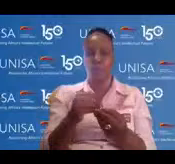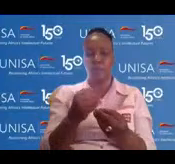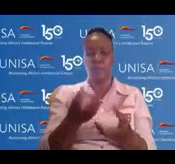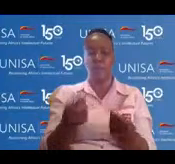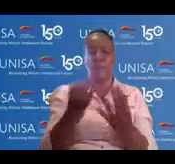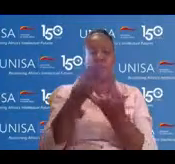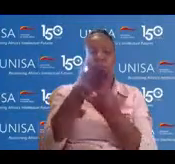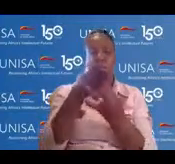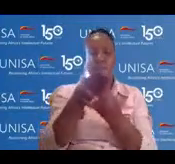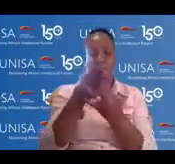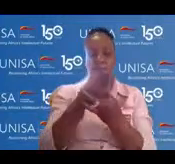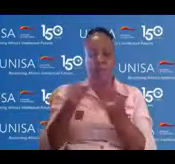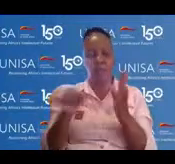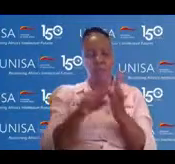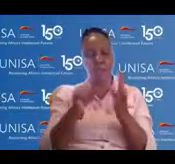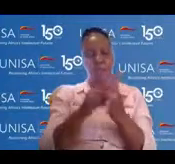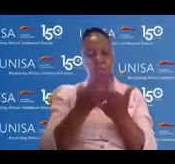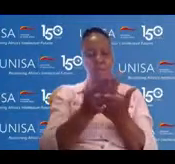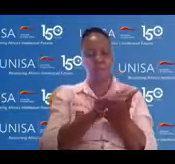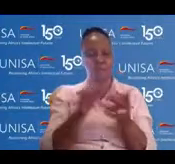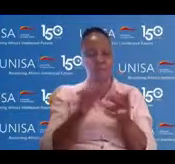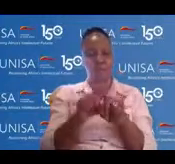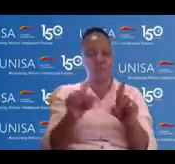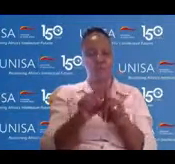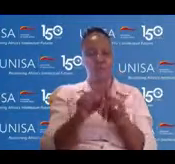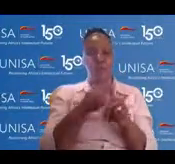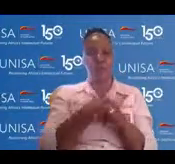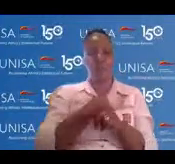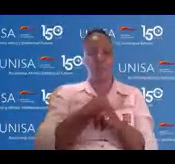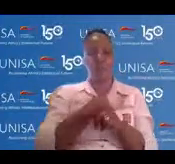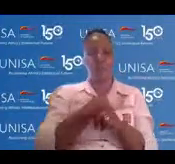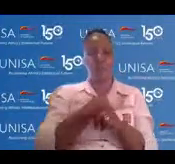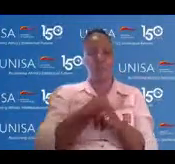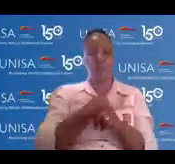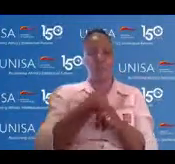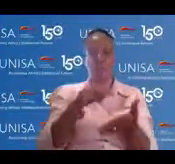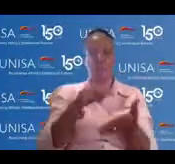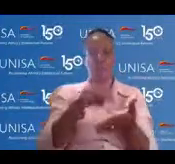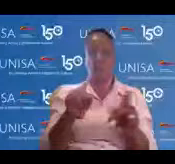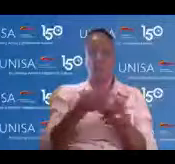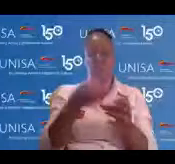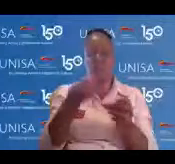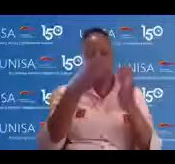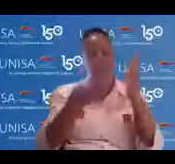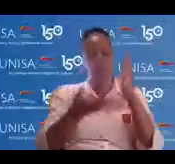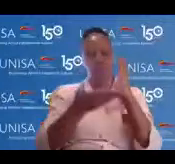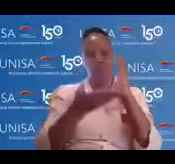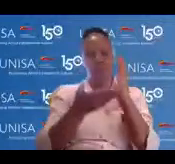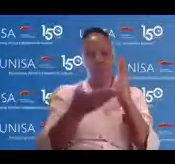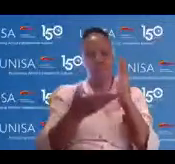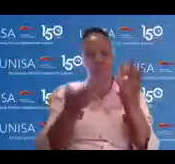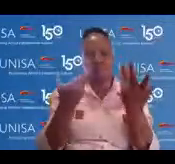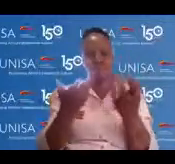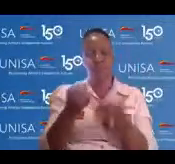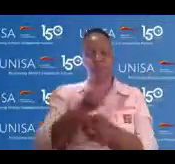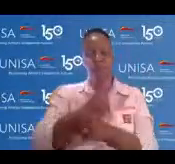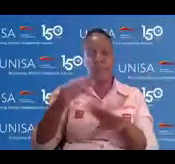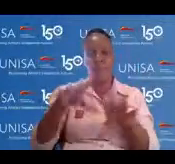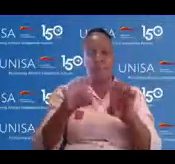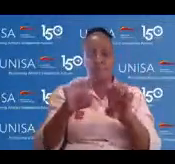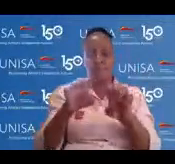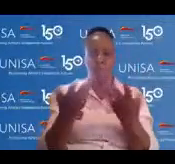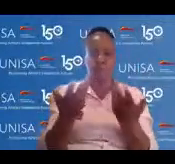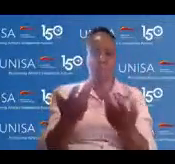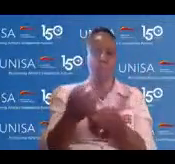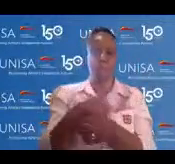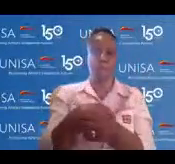a lot like my modules, except at the top it will list the, or let's say myExams, and it will list the